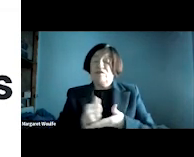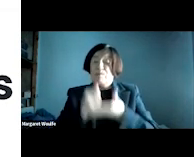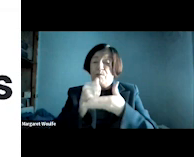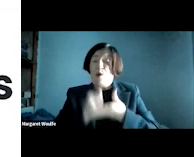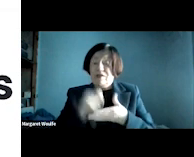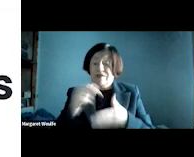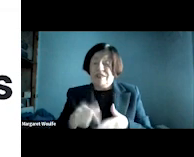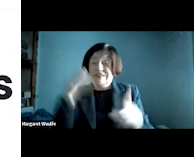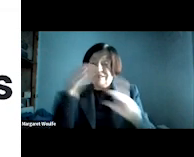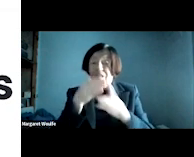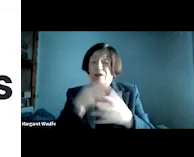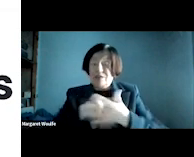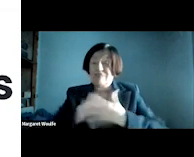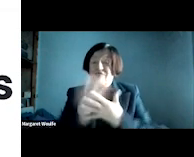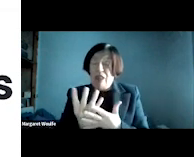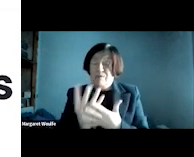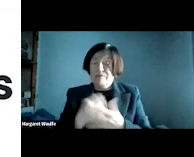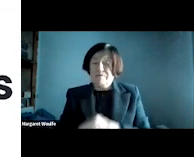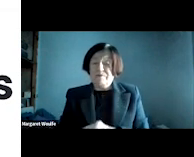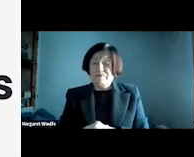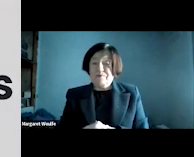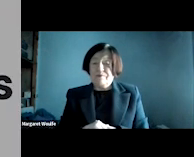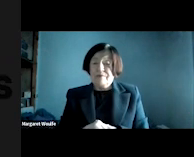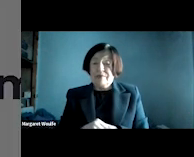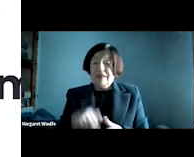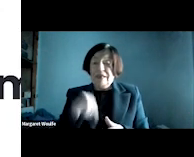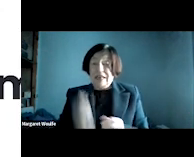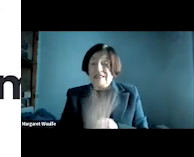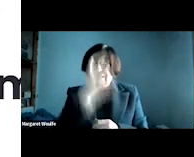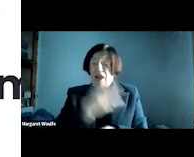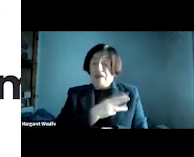targets when it's developed. So next slide, please.